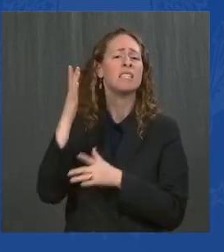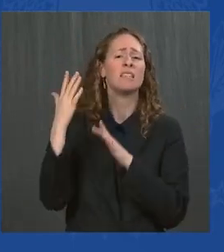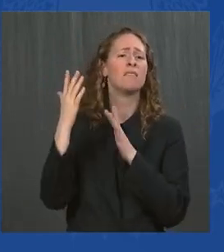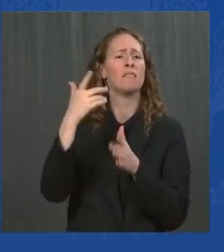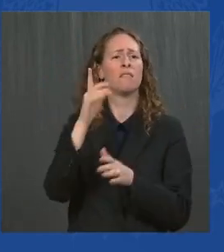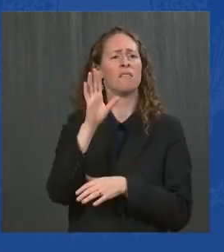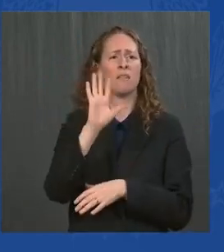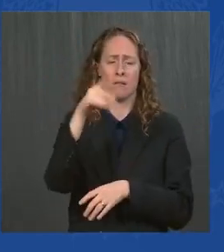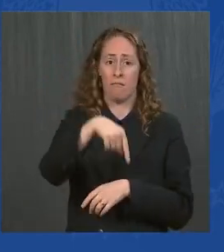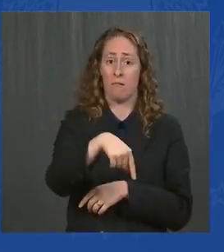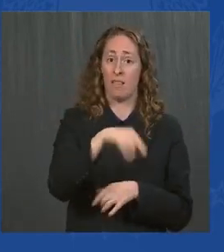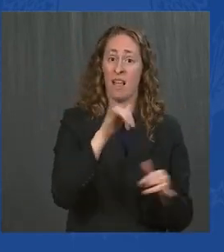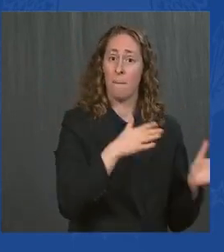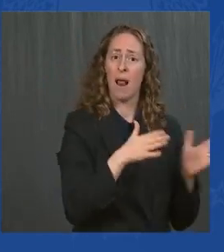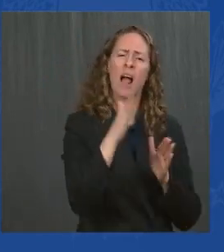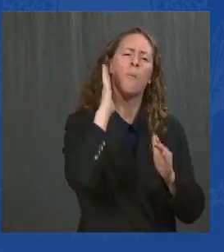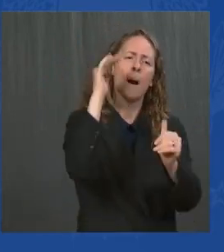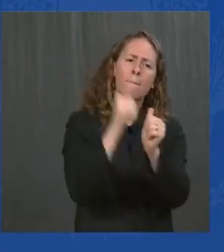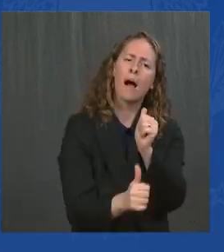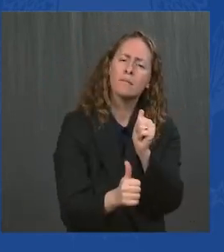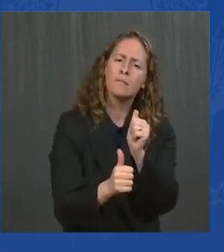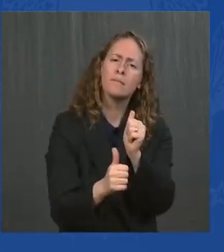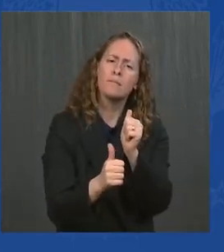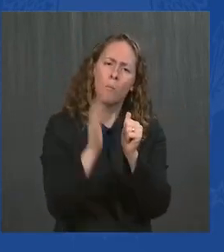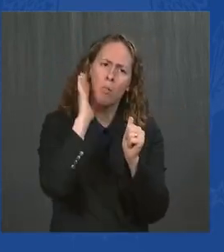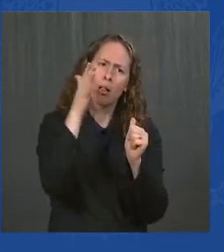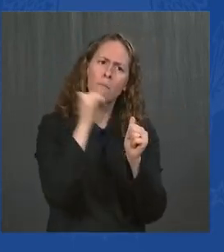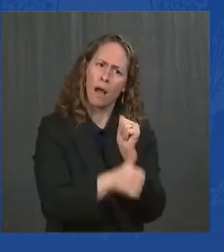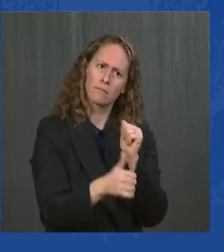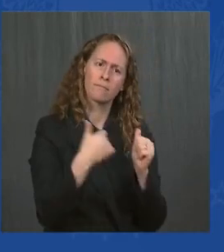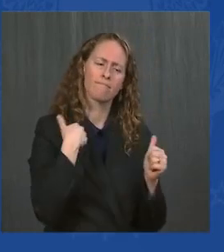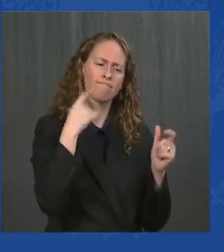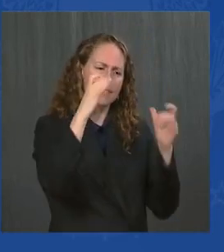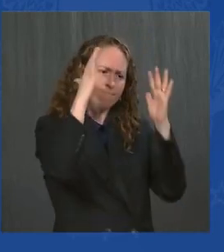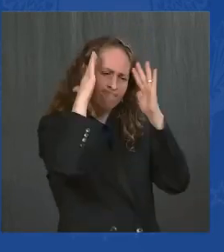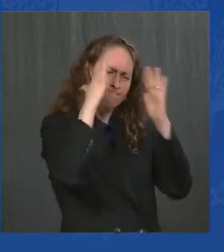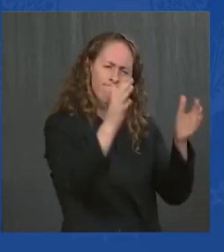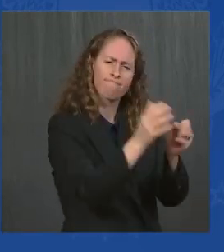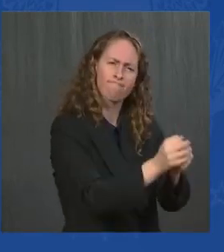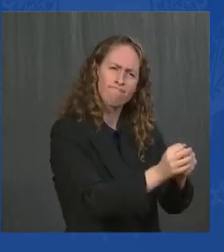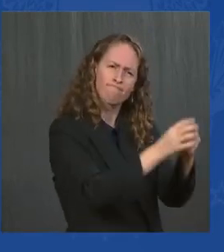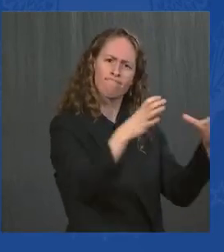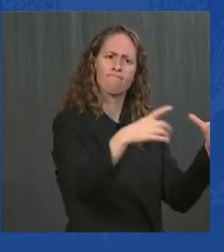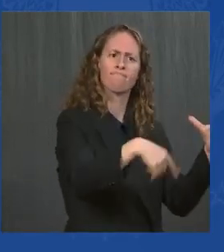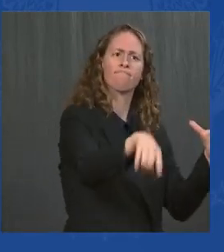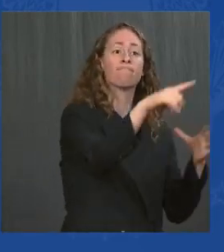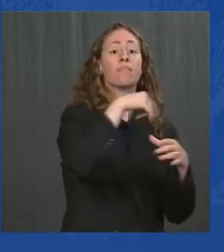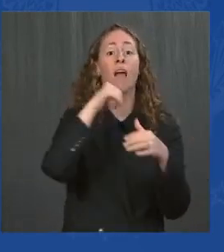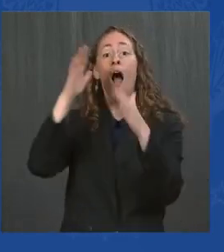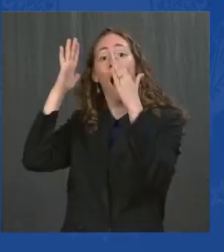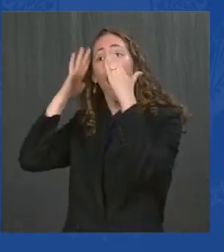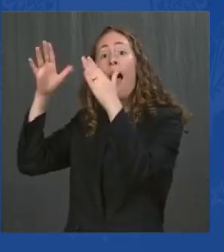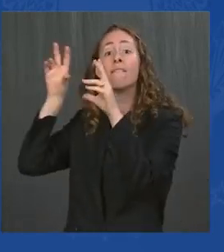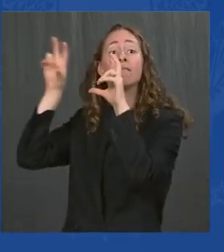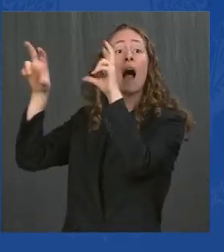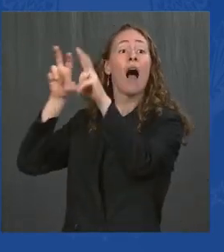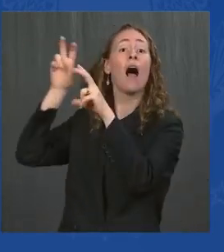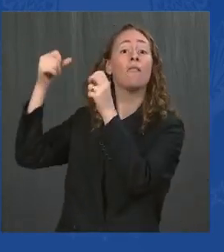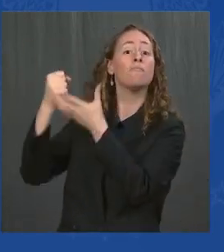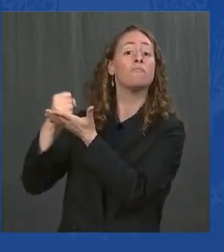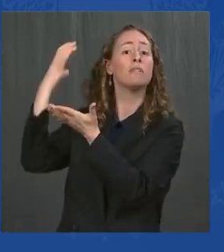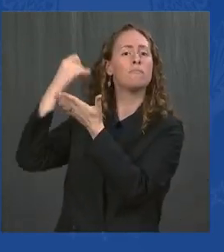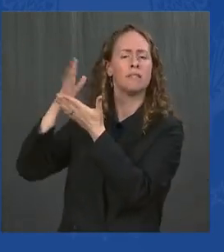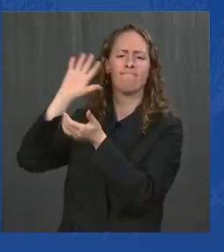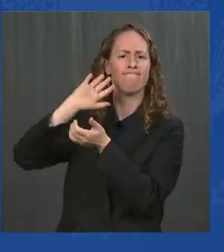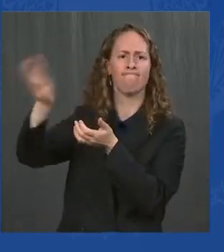We're going to build an economy from the bottom up and the middle out, not from the top down. And when corporations and the wealthiest start to pay